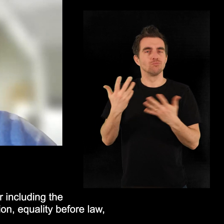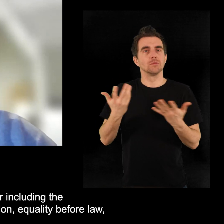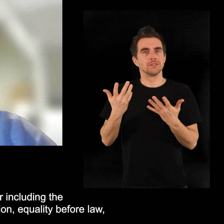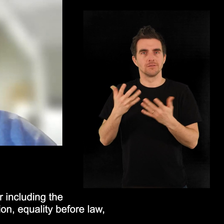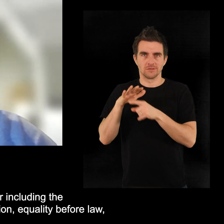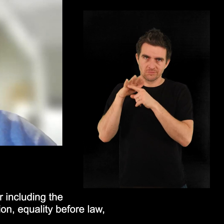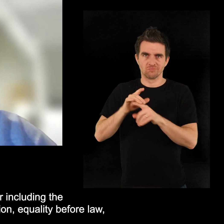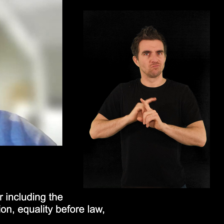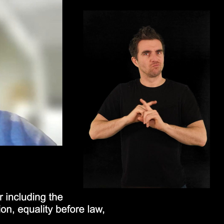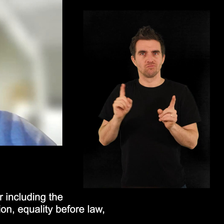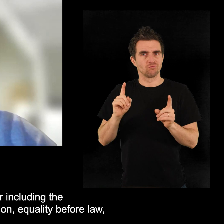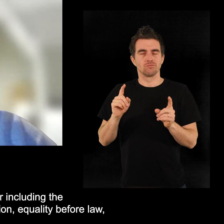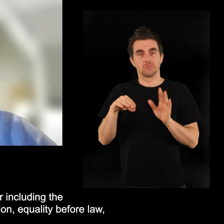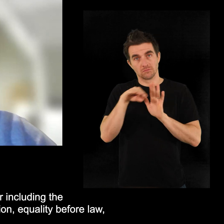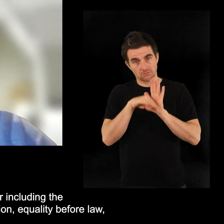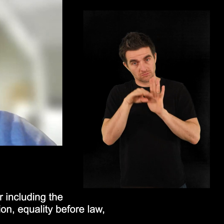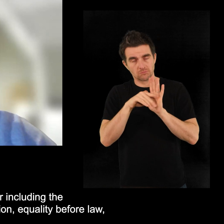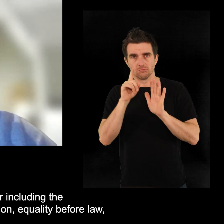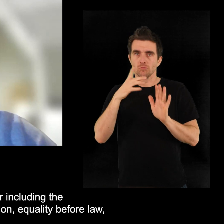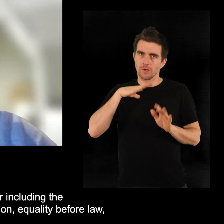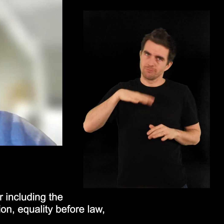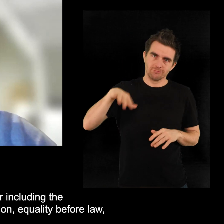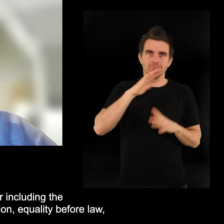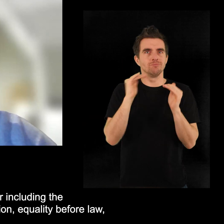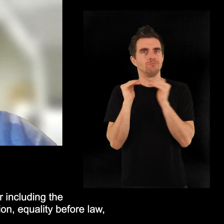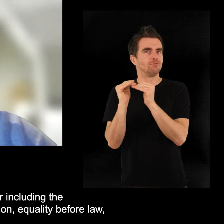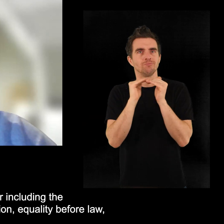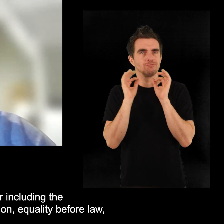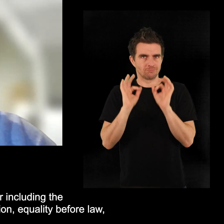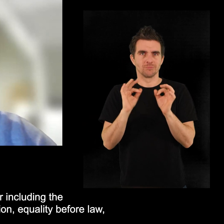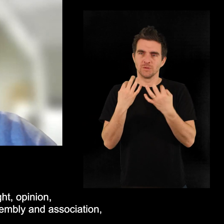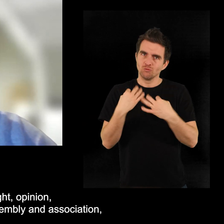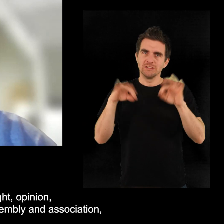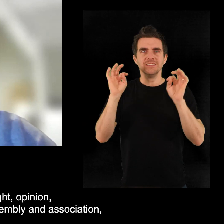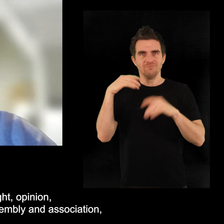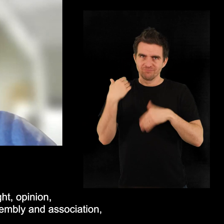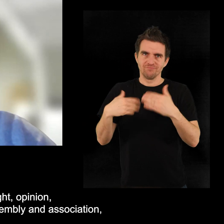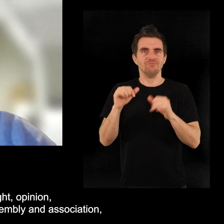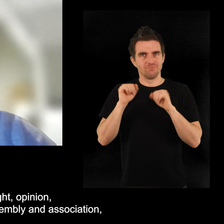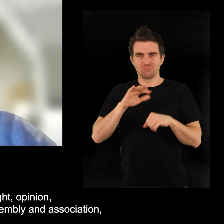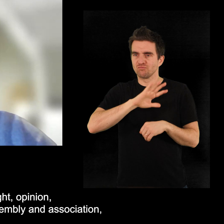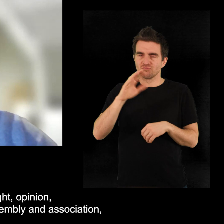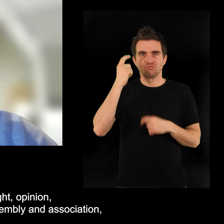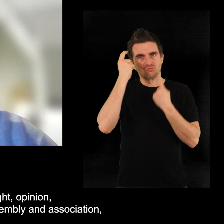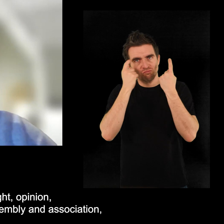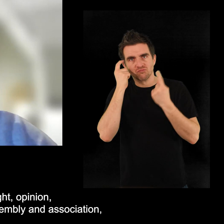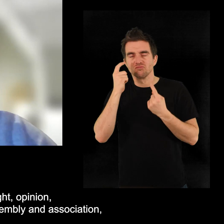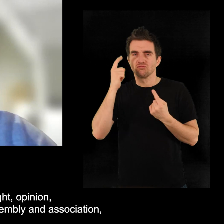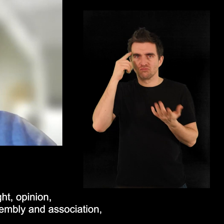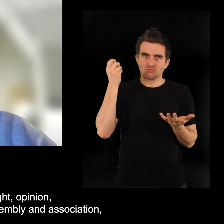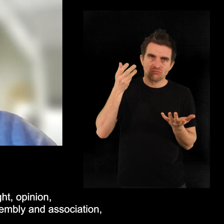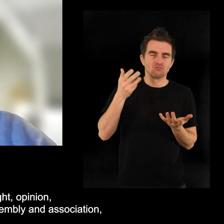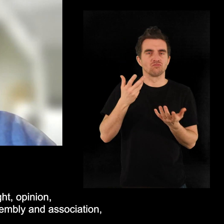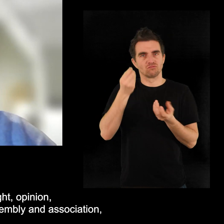Charter, including the obligations of the non-discrimination, equality before law, freedom of movement, thought,